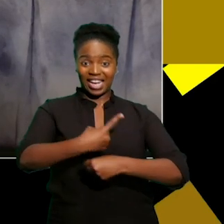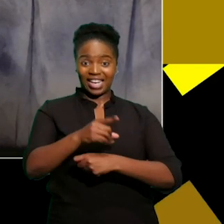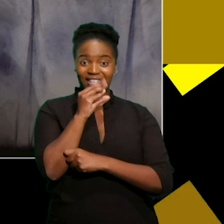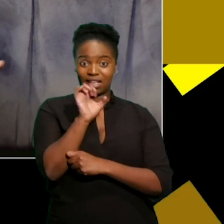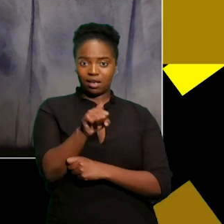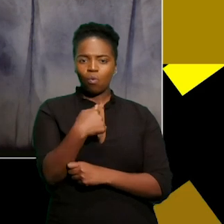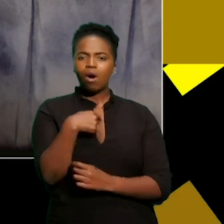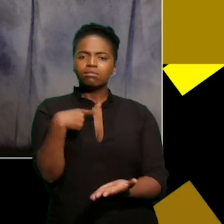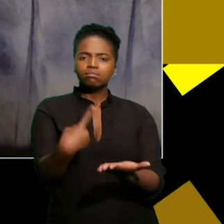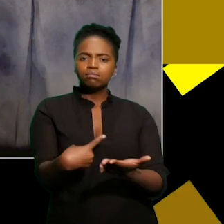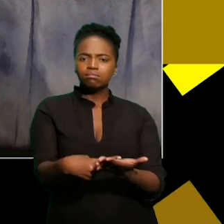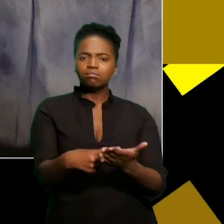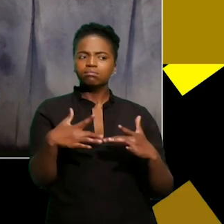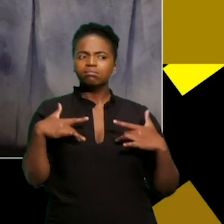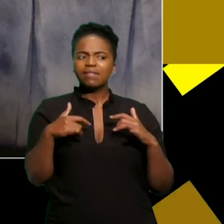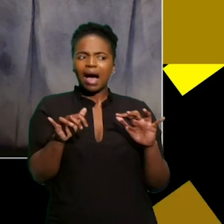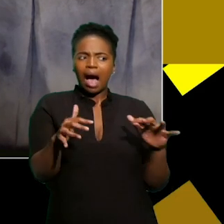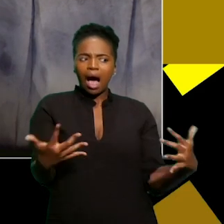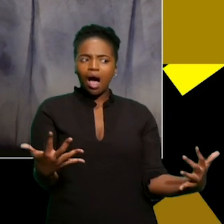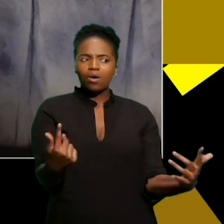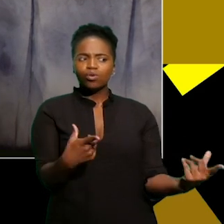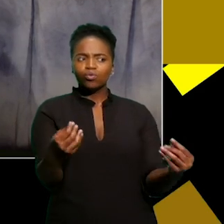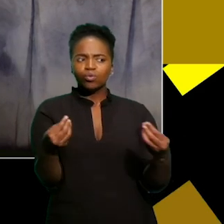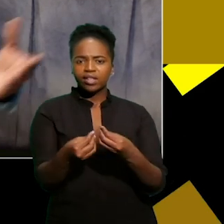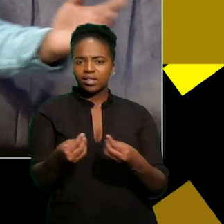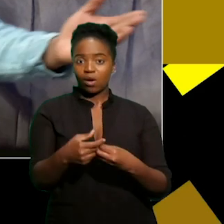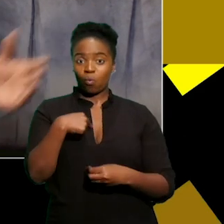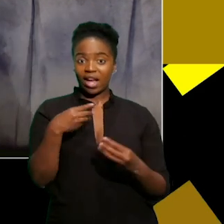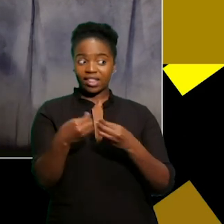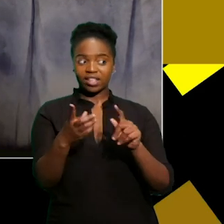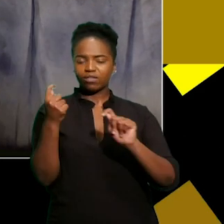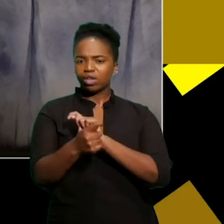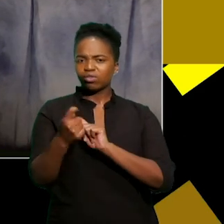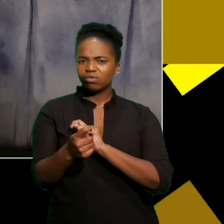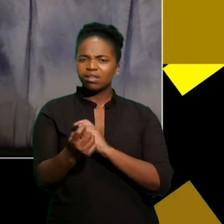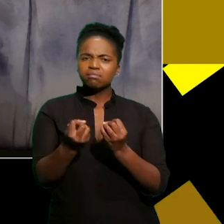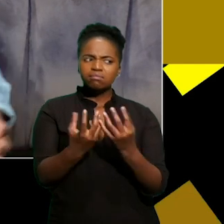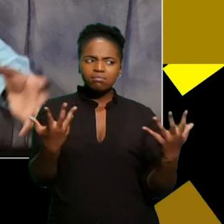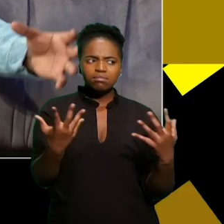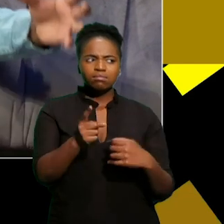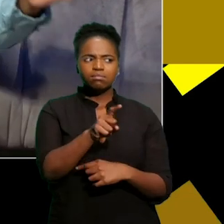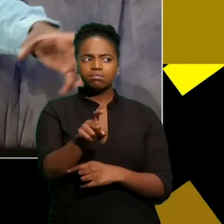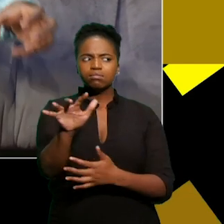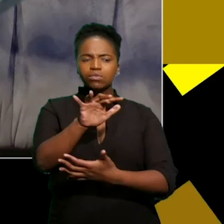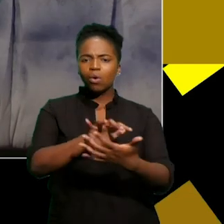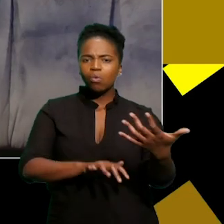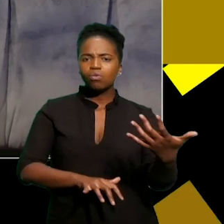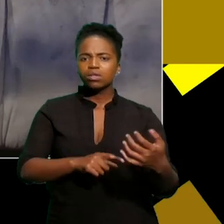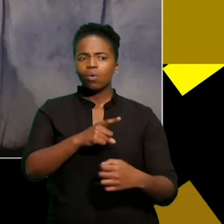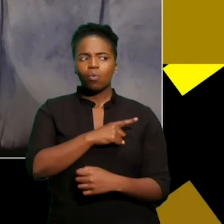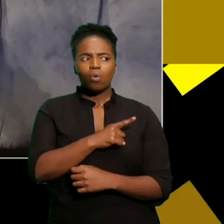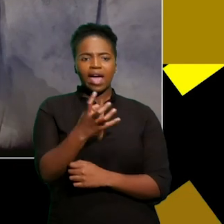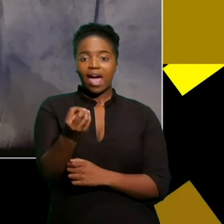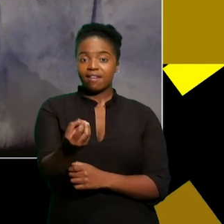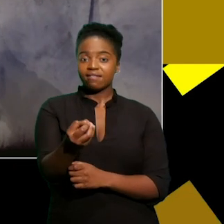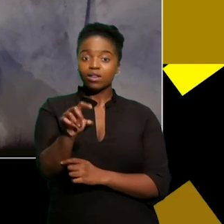yethu ngeintatheli nempilo yabo, and of course how they see things njengoba isikhathi sishintshile. A lot of journalism has been seen now to be under